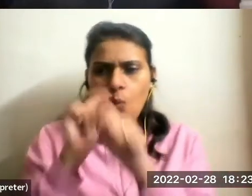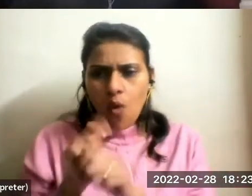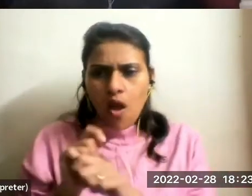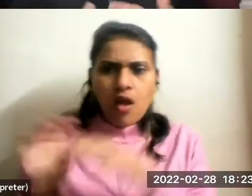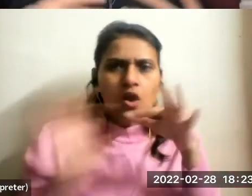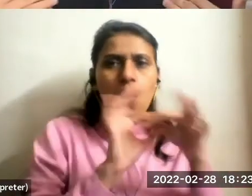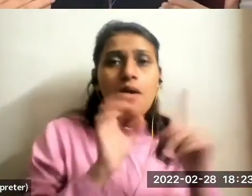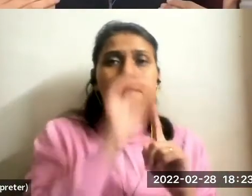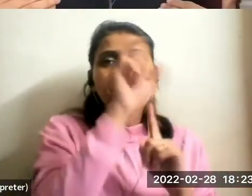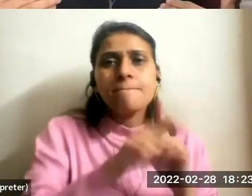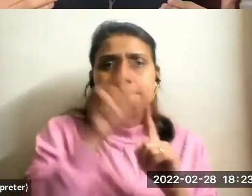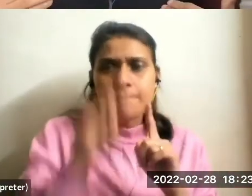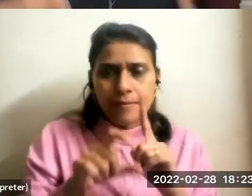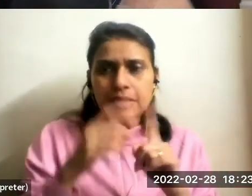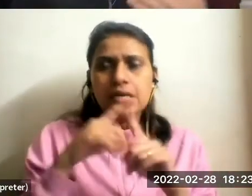ways to